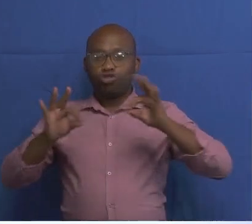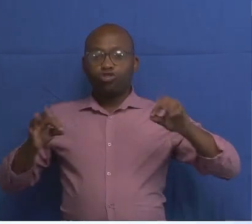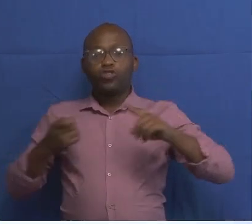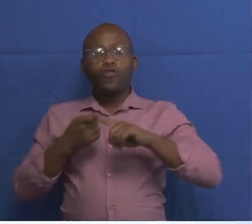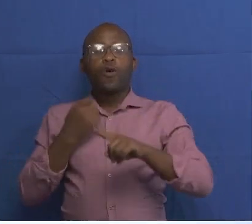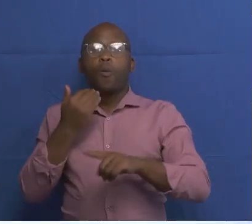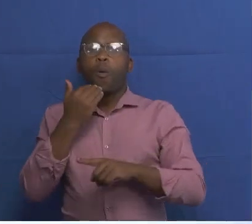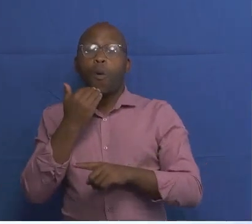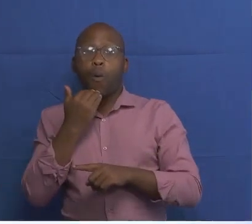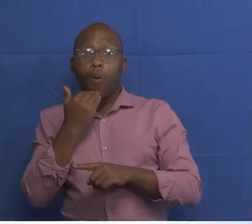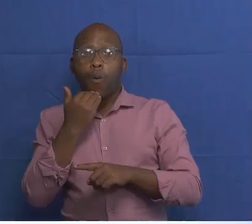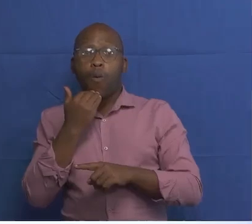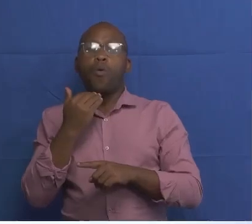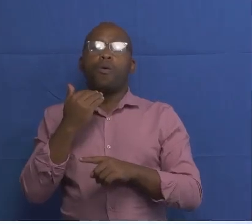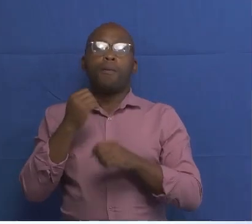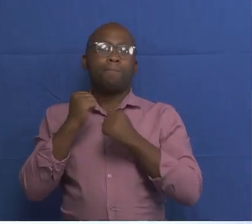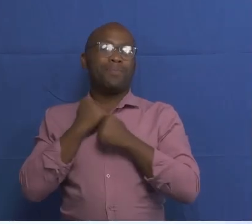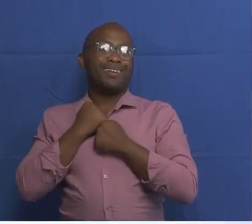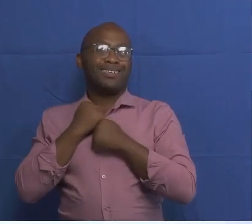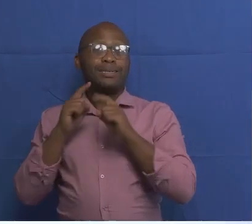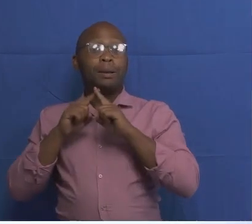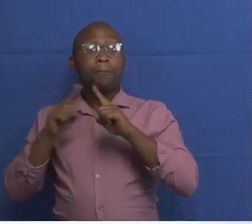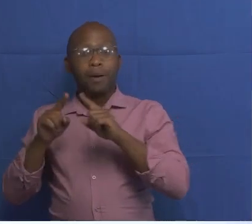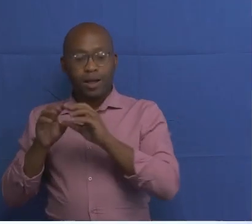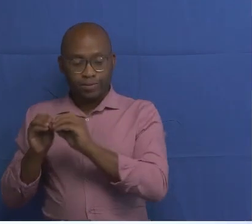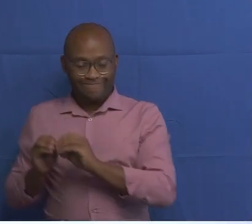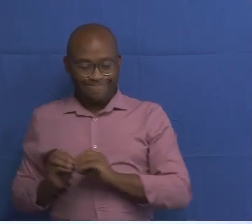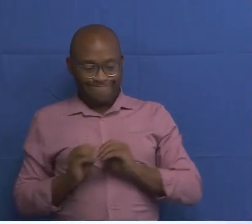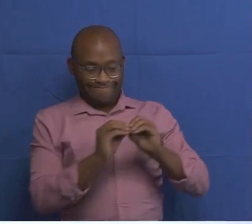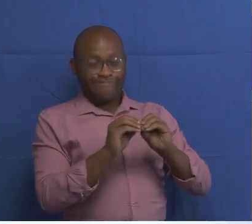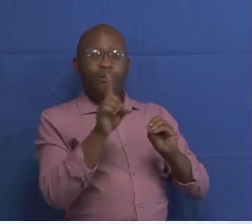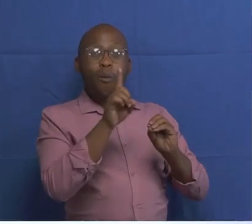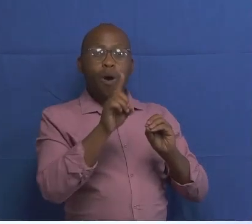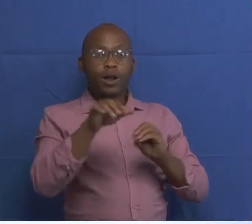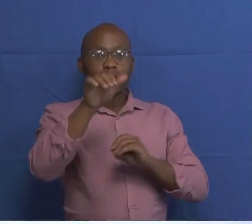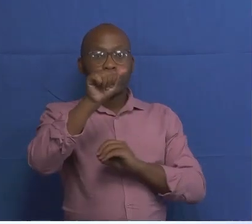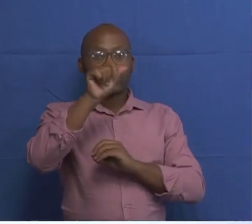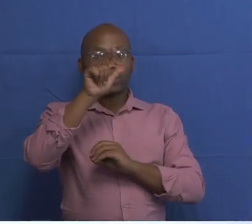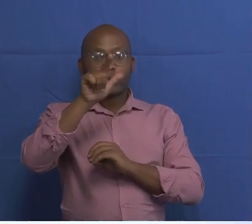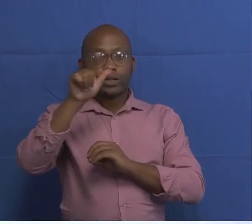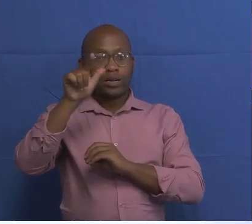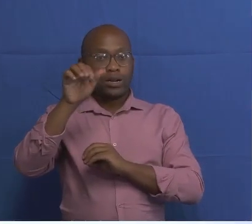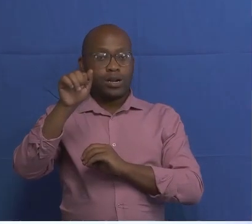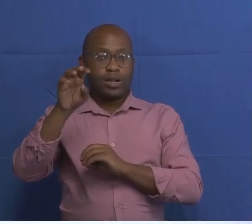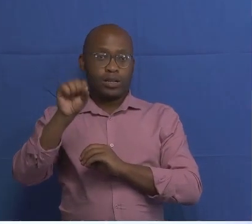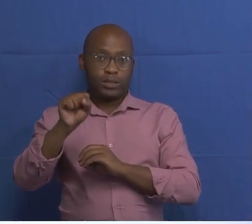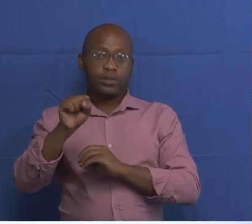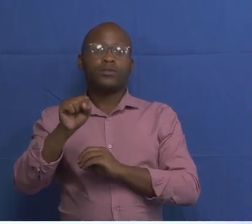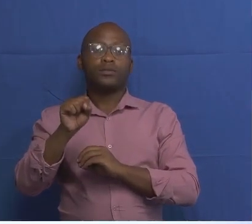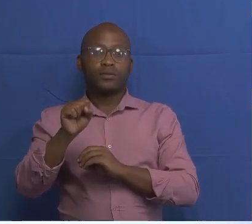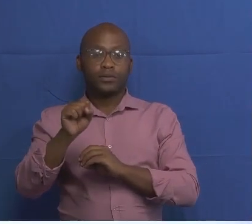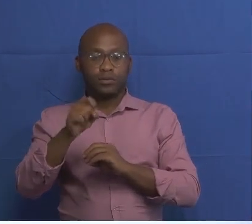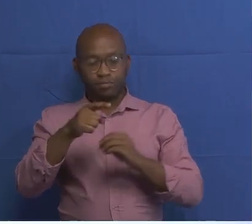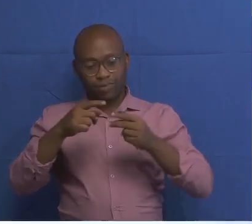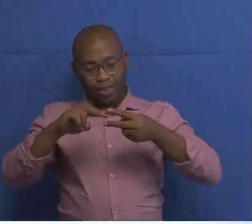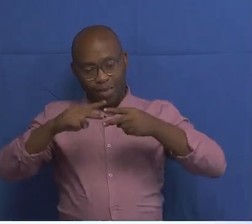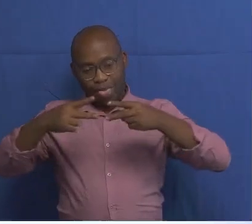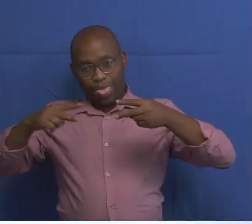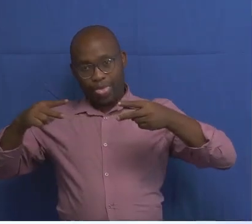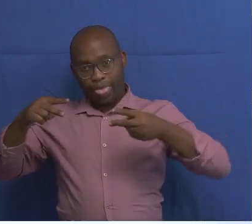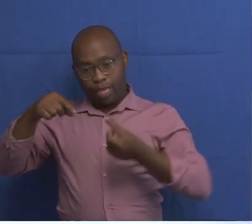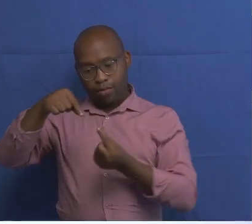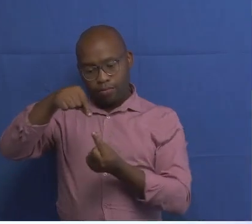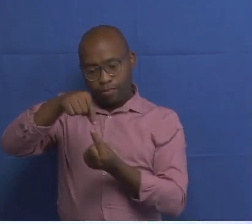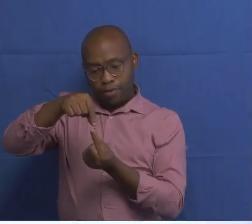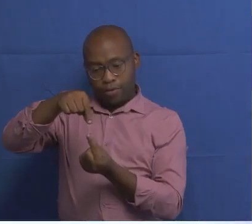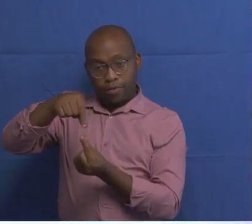inherit alleles. So now these alleles, they separate during gamete formation, so that now the gamete can only